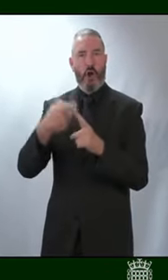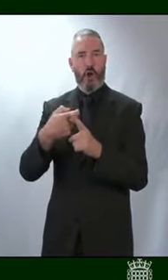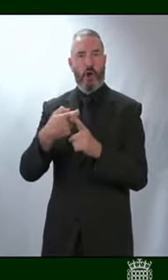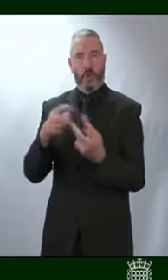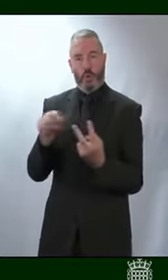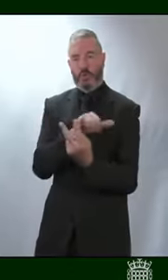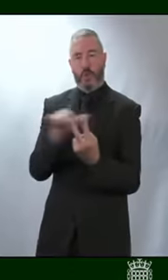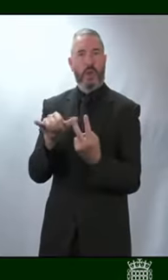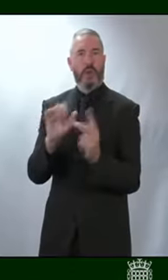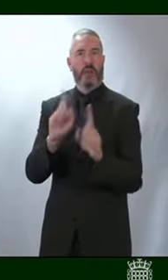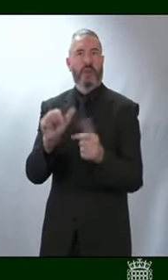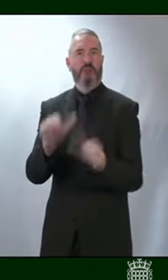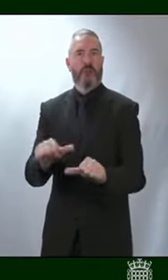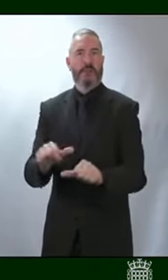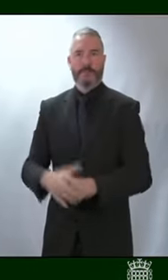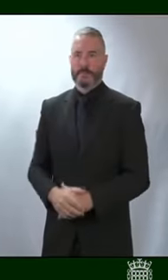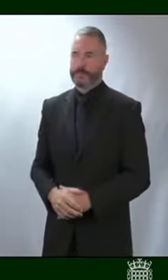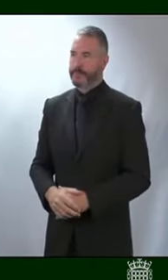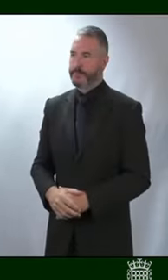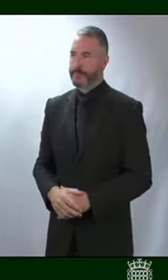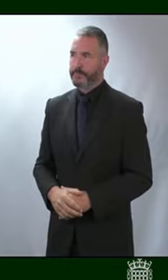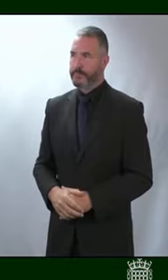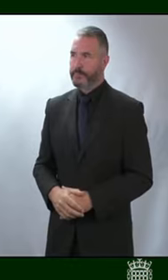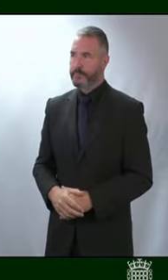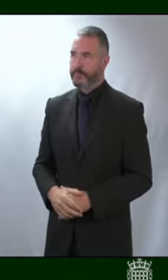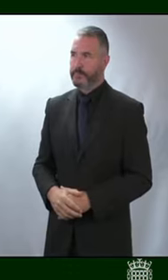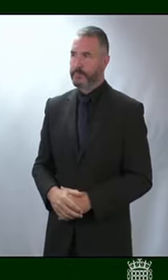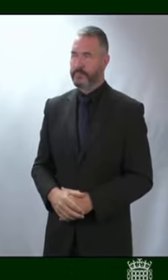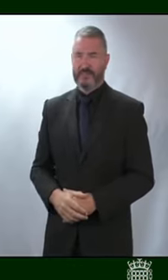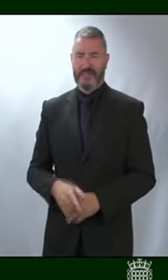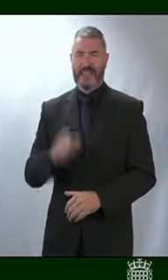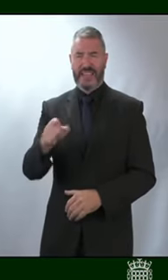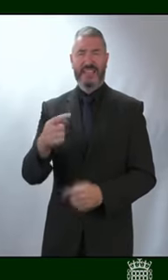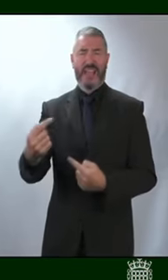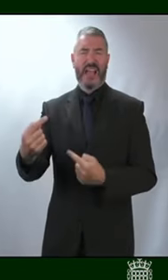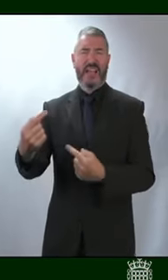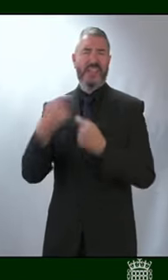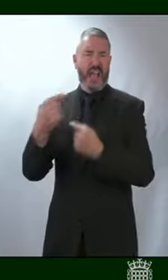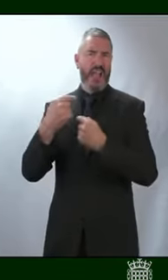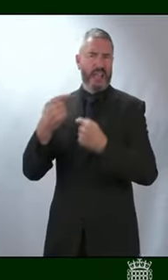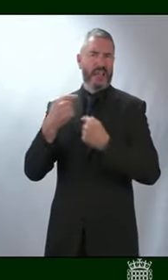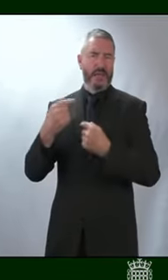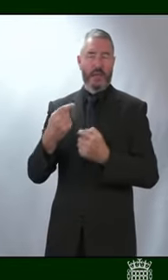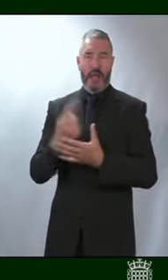is it? Mr. Speaker, I must say I think that the continual attacks by the opposition on